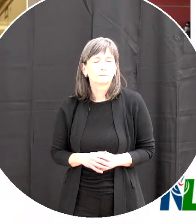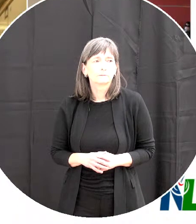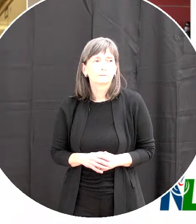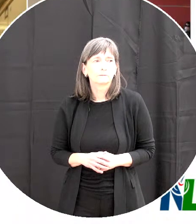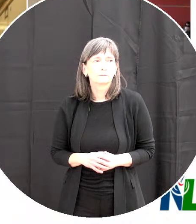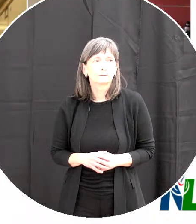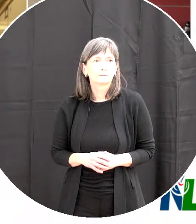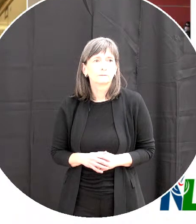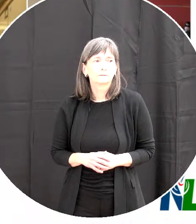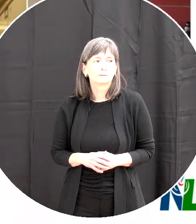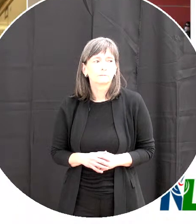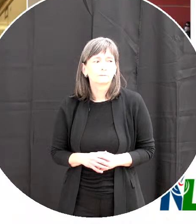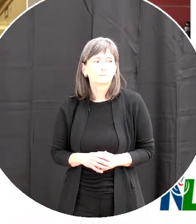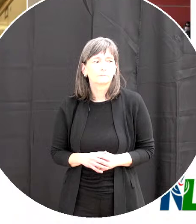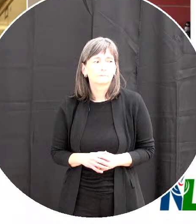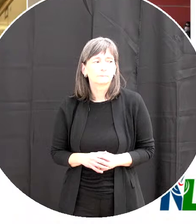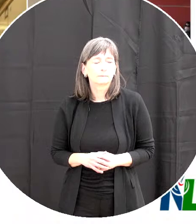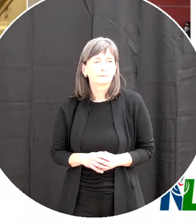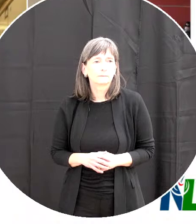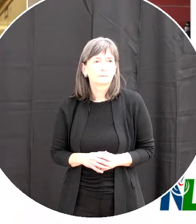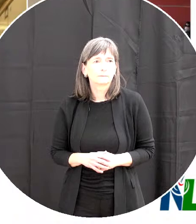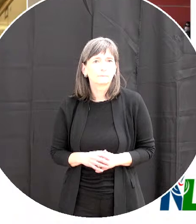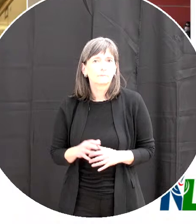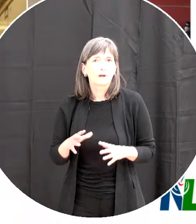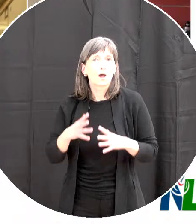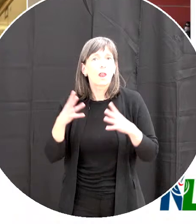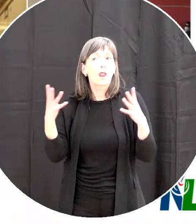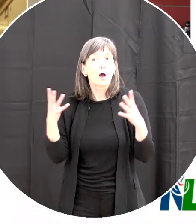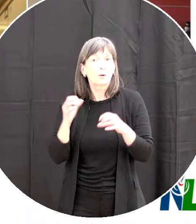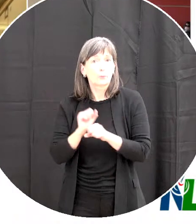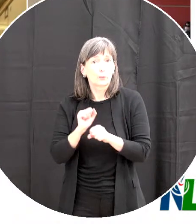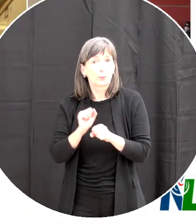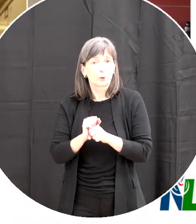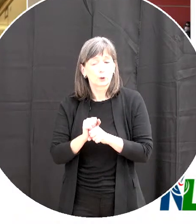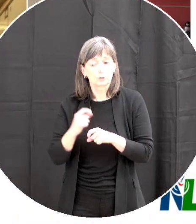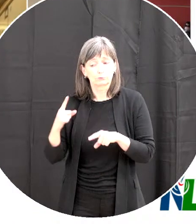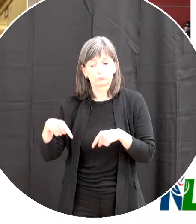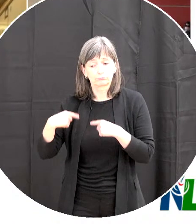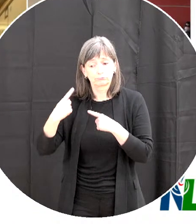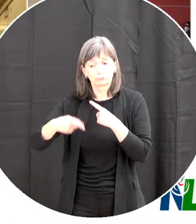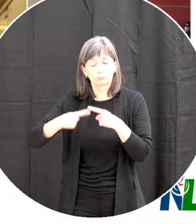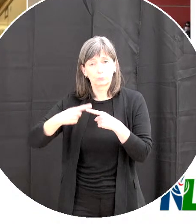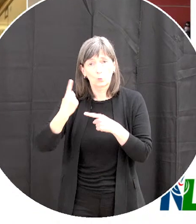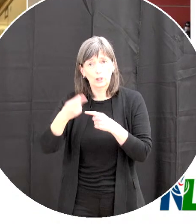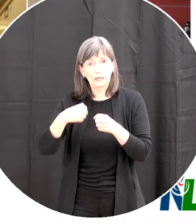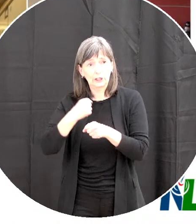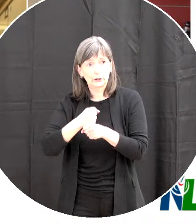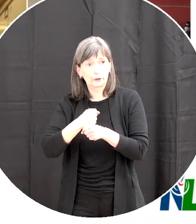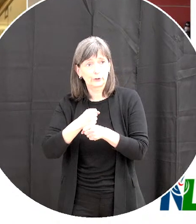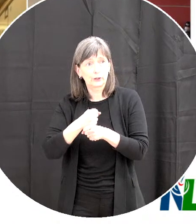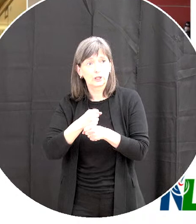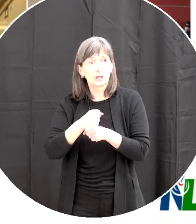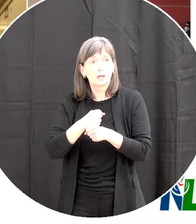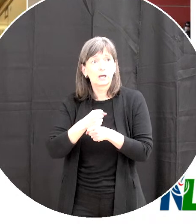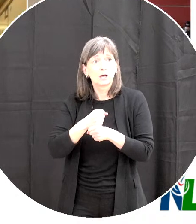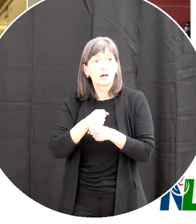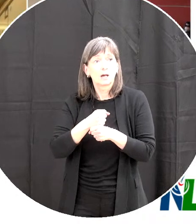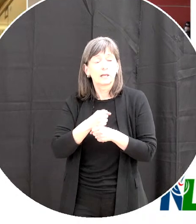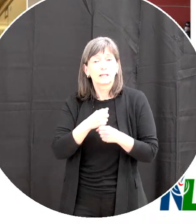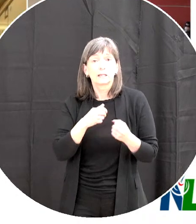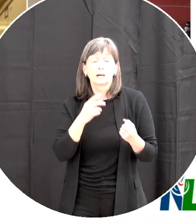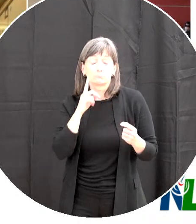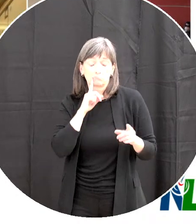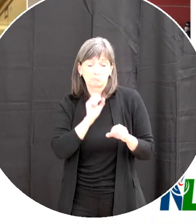Okay, so a lot of work in 1 year. I would like to single out our Assistant